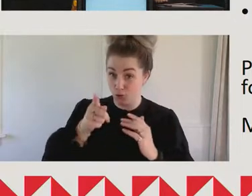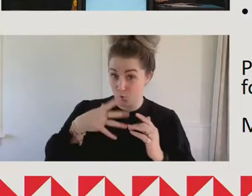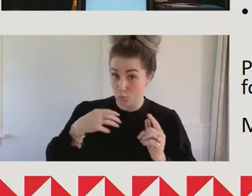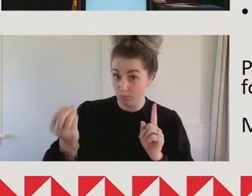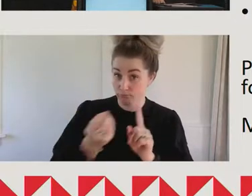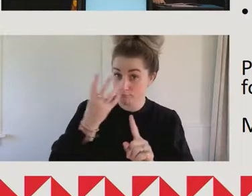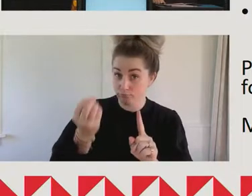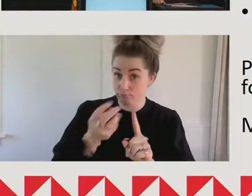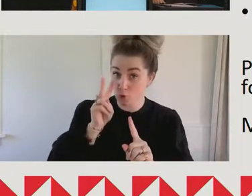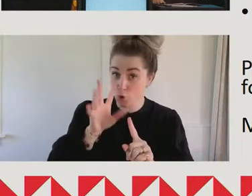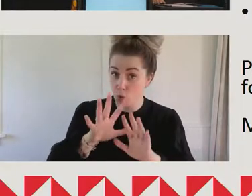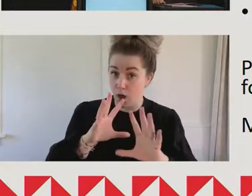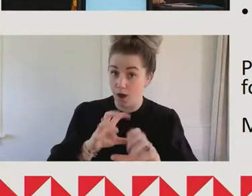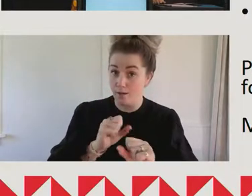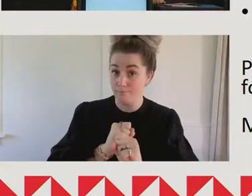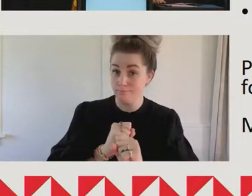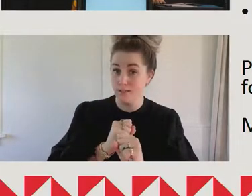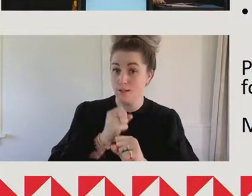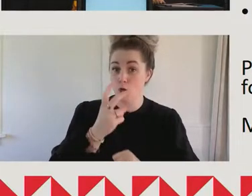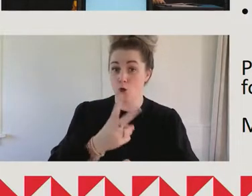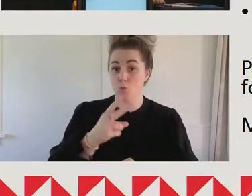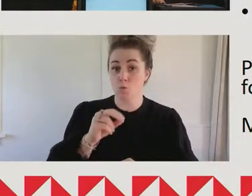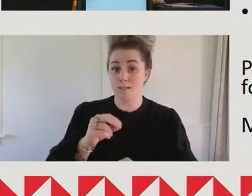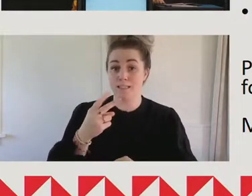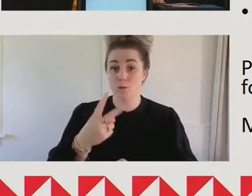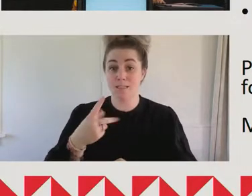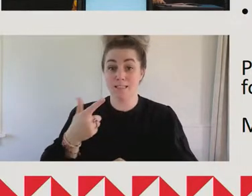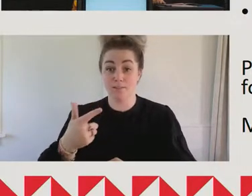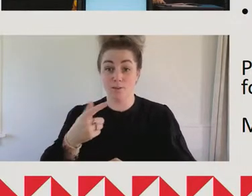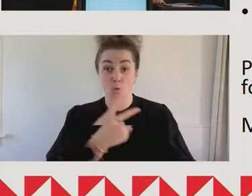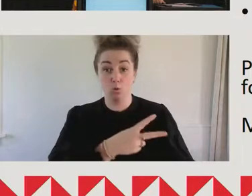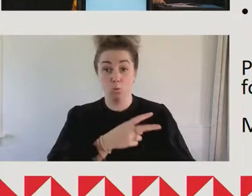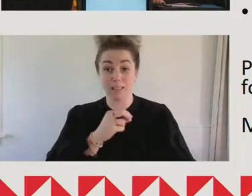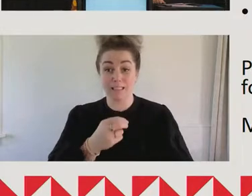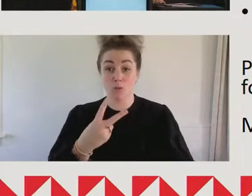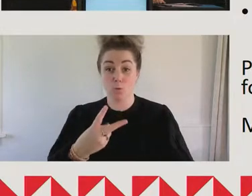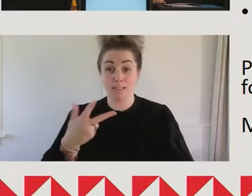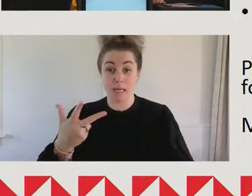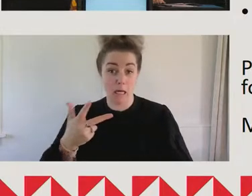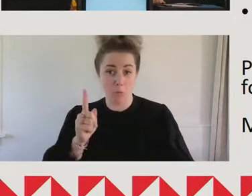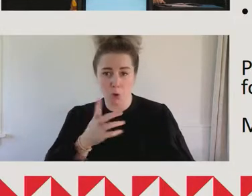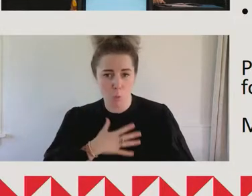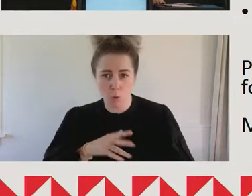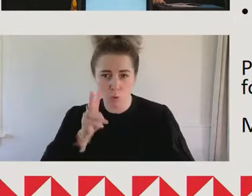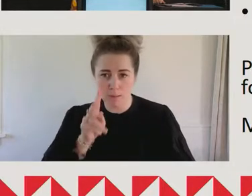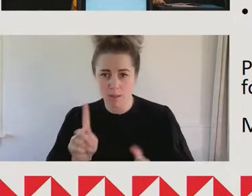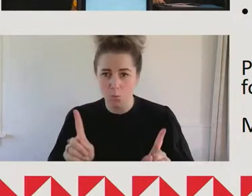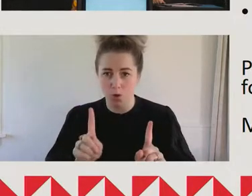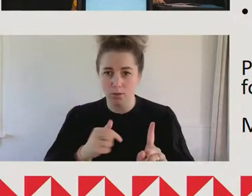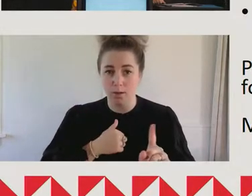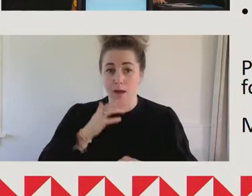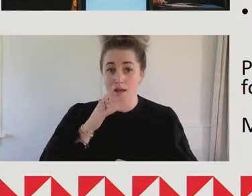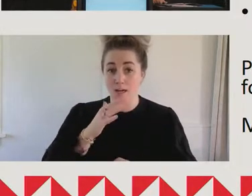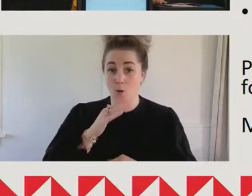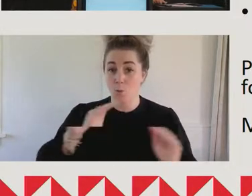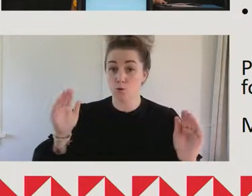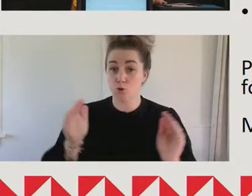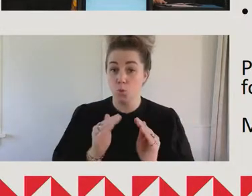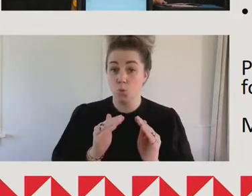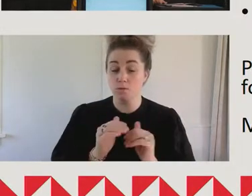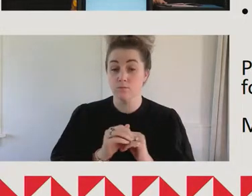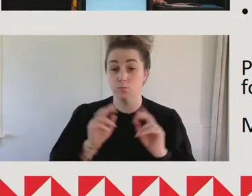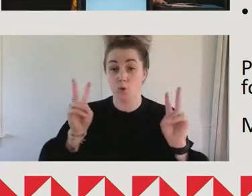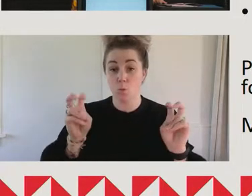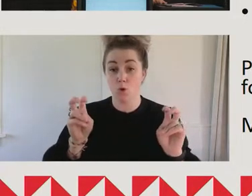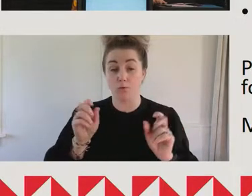real to look like when we were reflecting in 2027 or 2028 if you will allow me to finish in my duo with a short PN quote